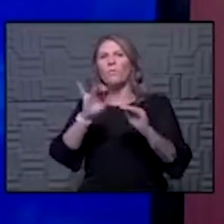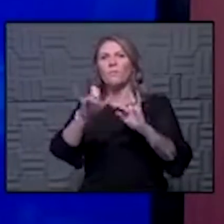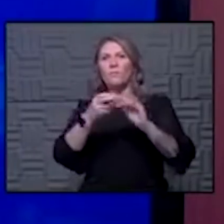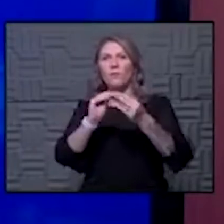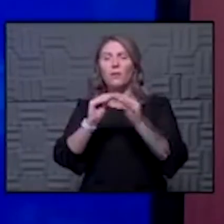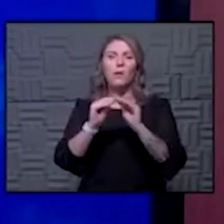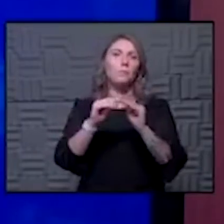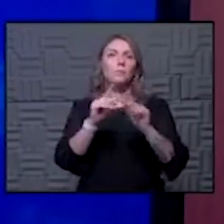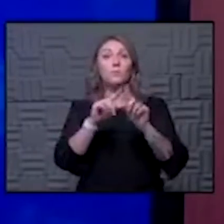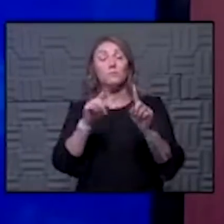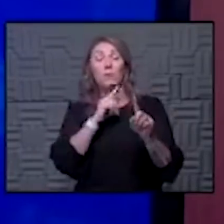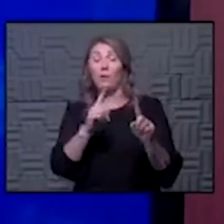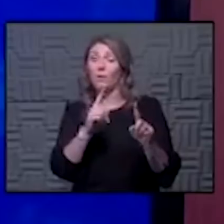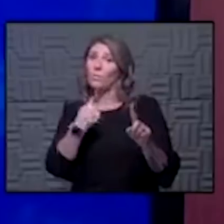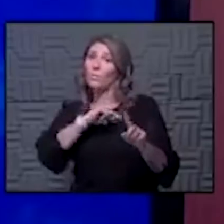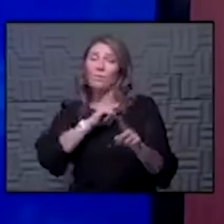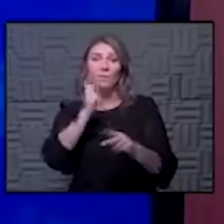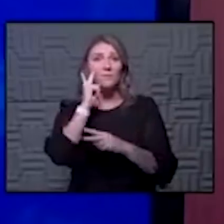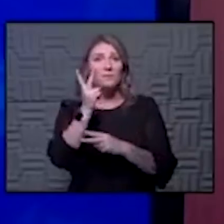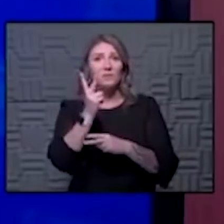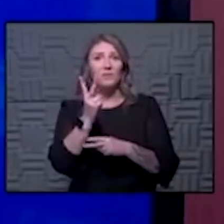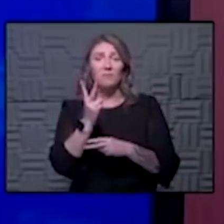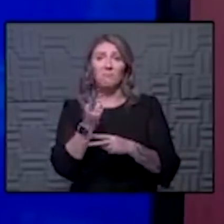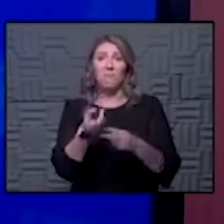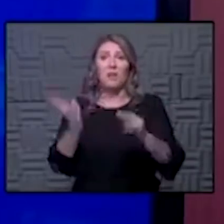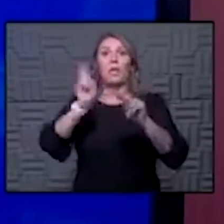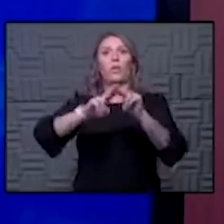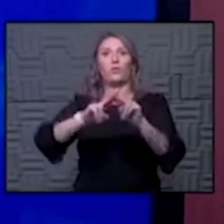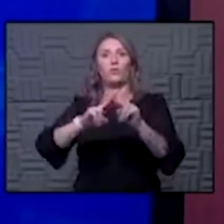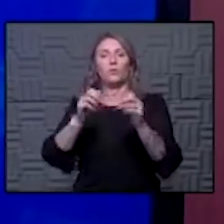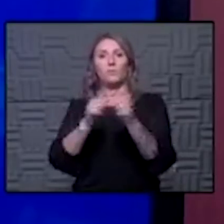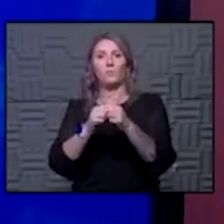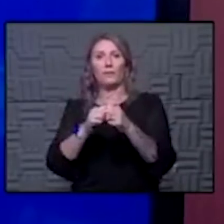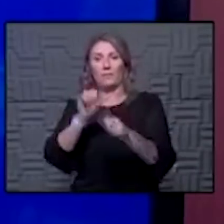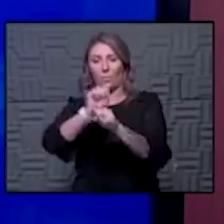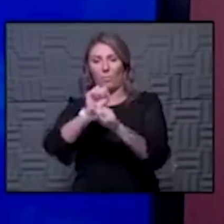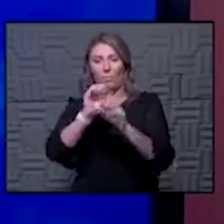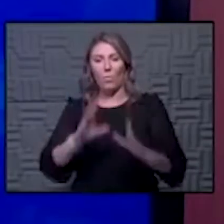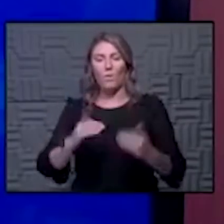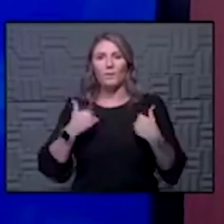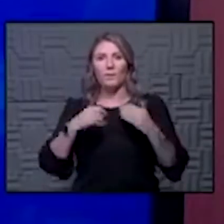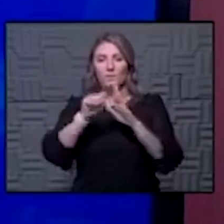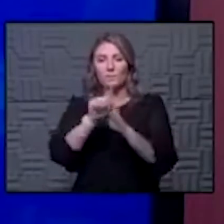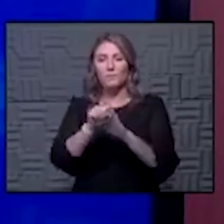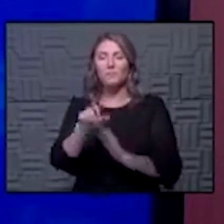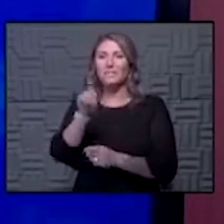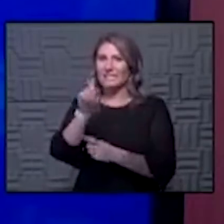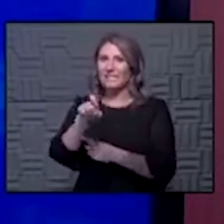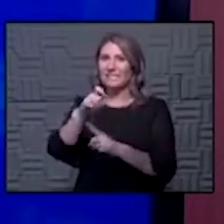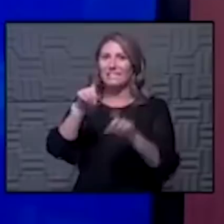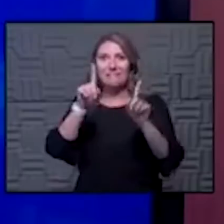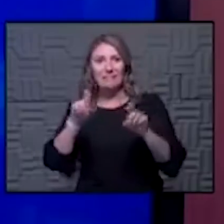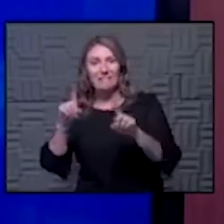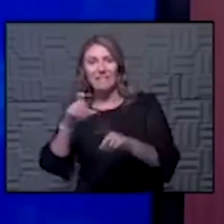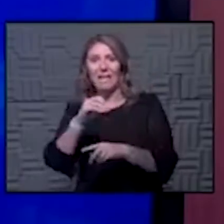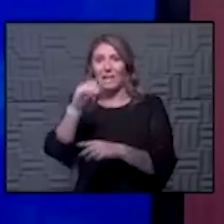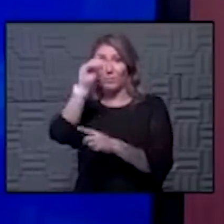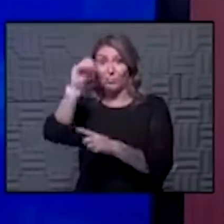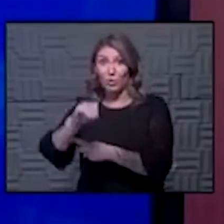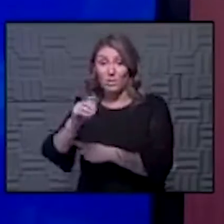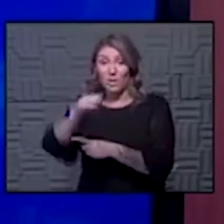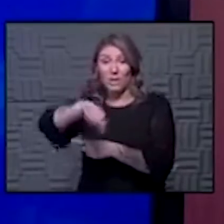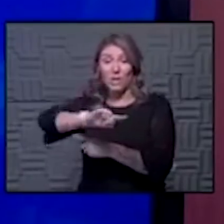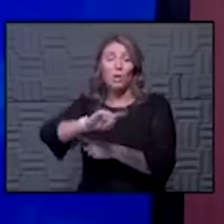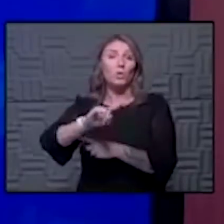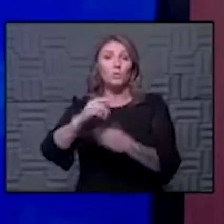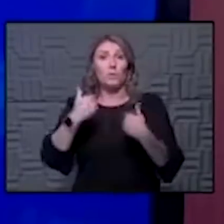to see an increase in the number of patients that are that are symptomatic and need testing, and also in the percentage of those that